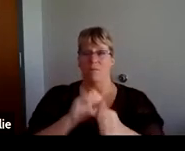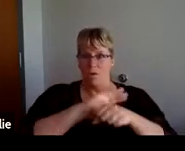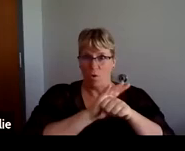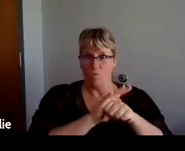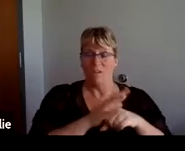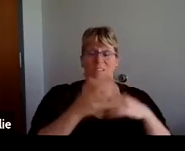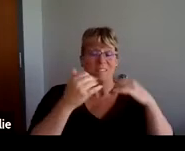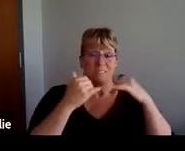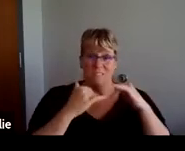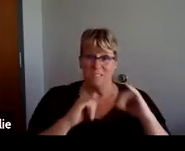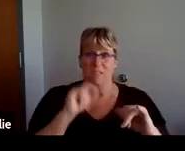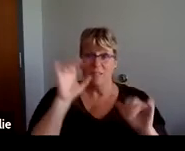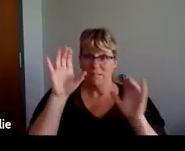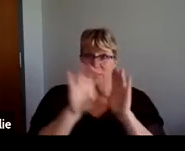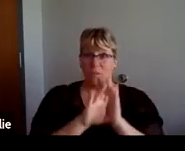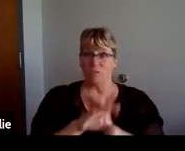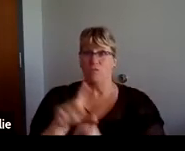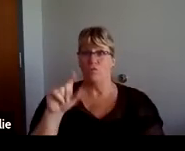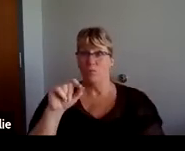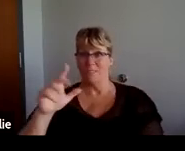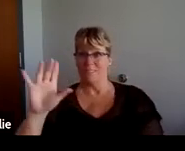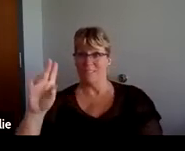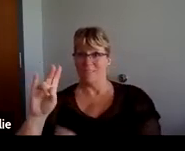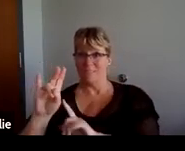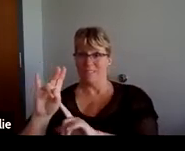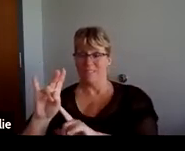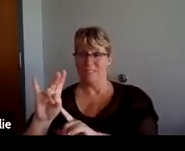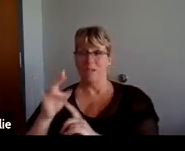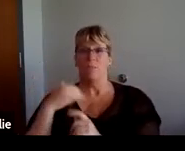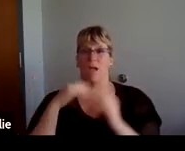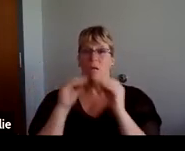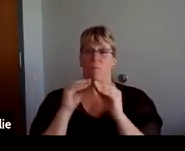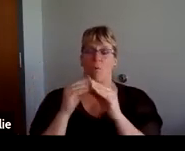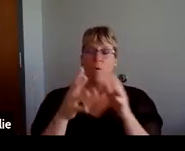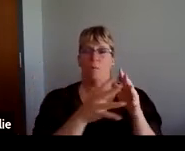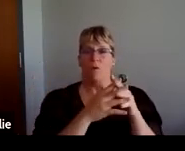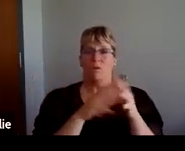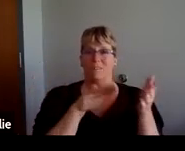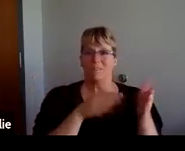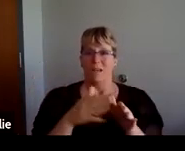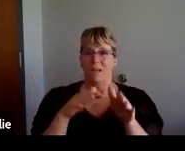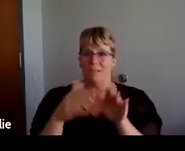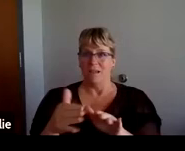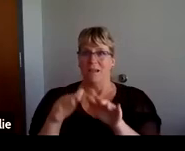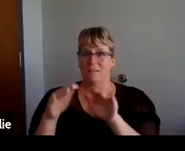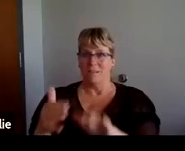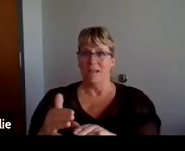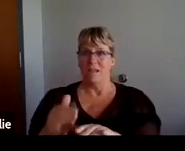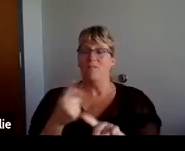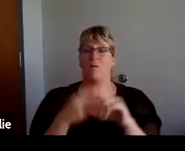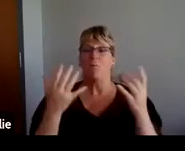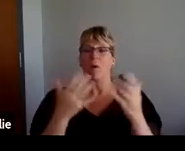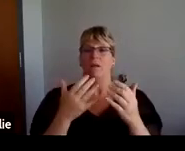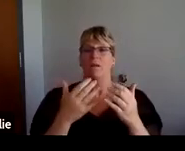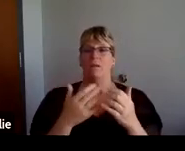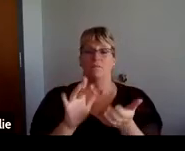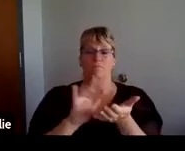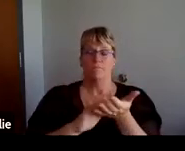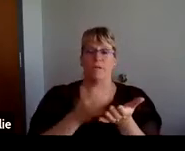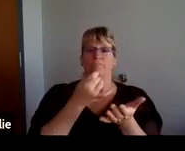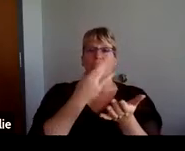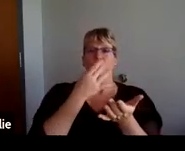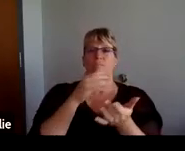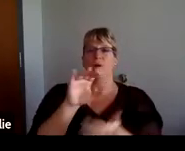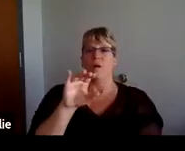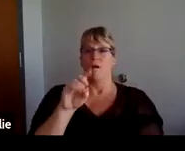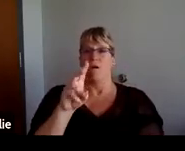This is a slide from 2017, we still have more Americans dying every day from drug overdoses than from